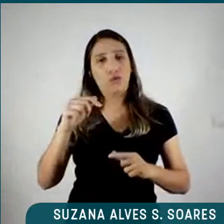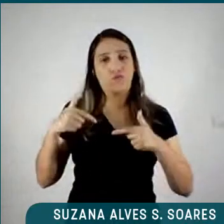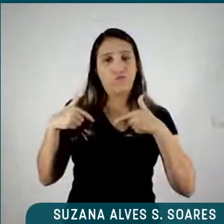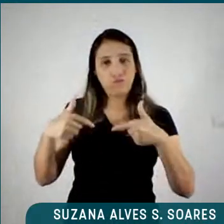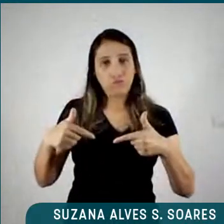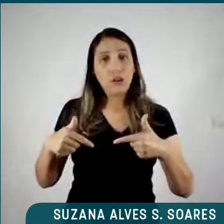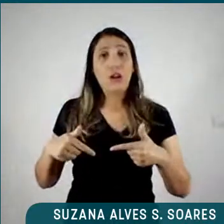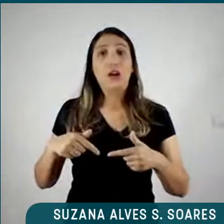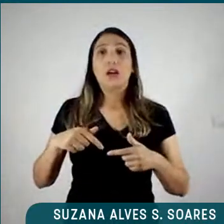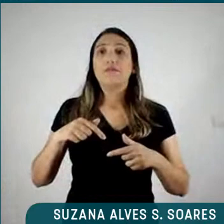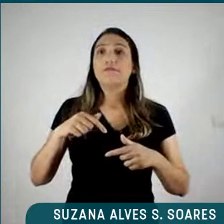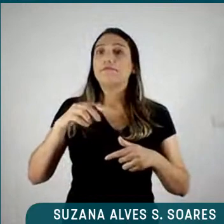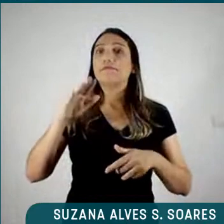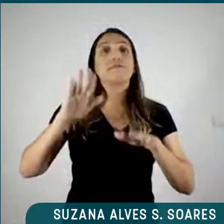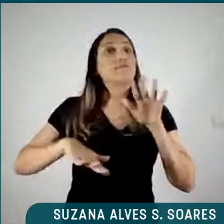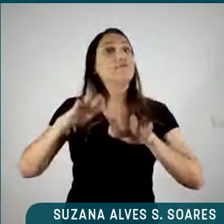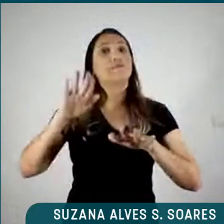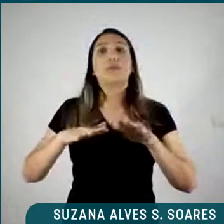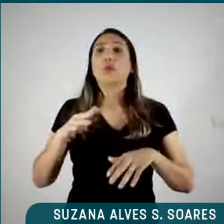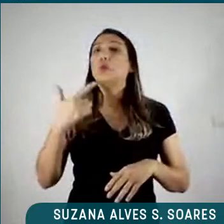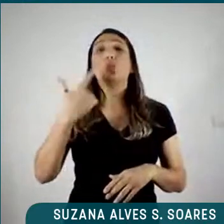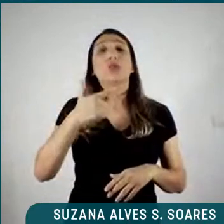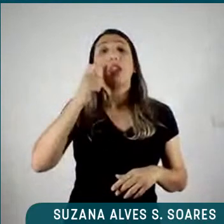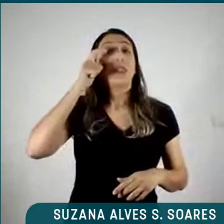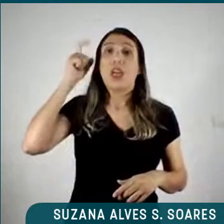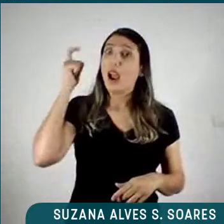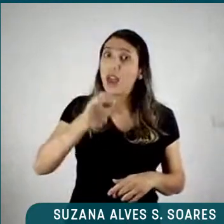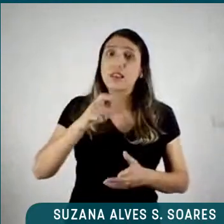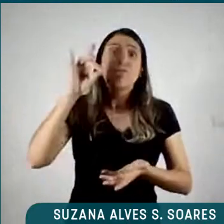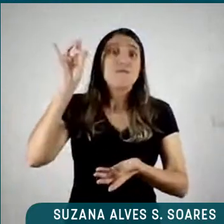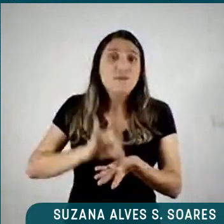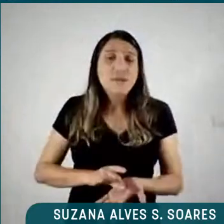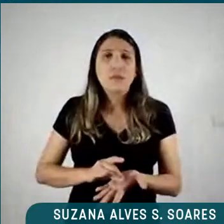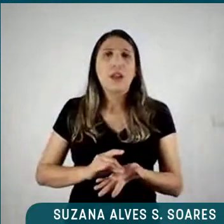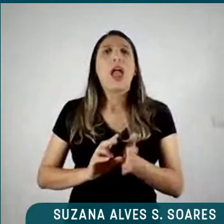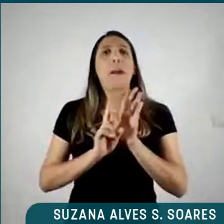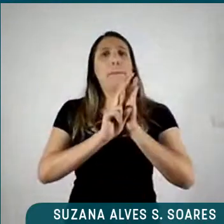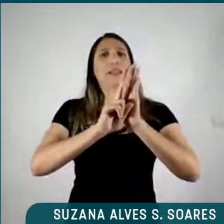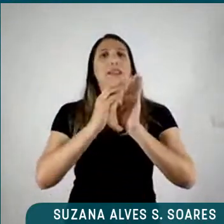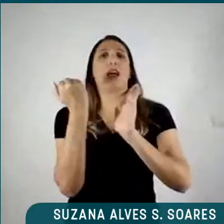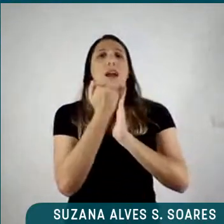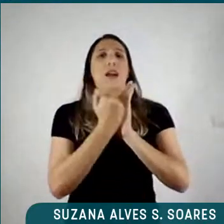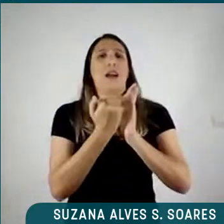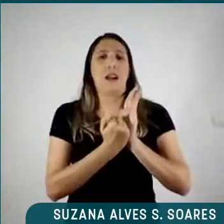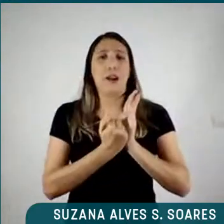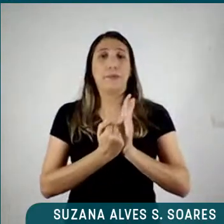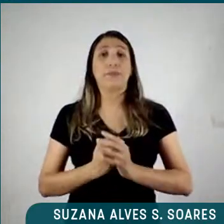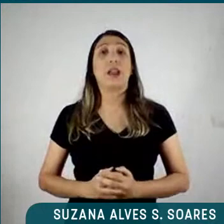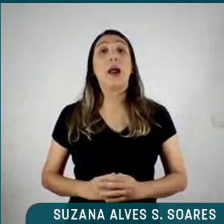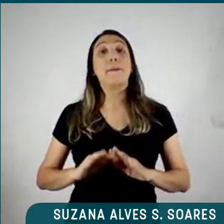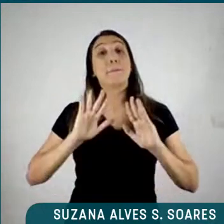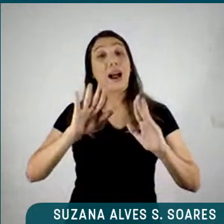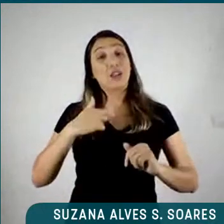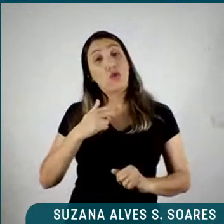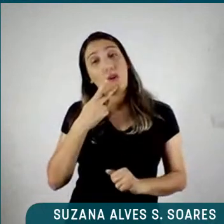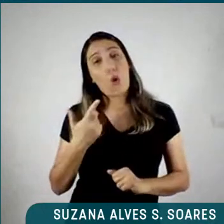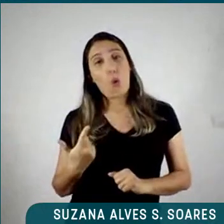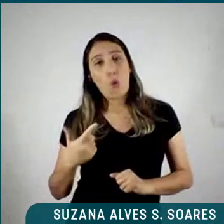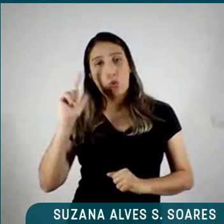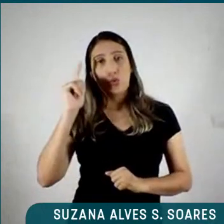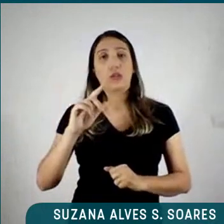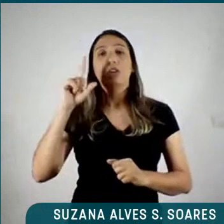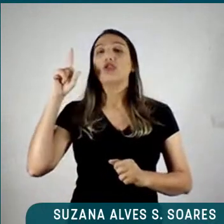the National Congress and the executive at the moment, they do not have an interest in representing these